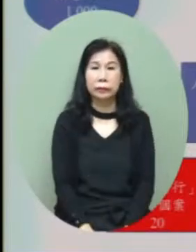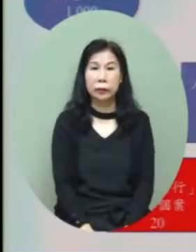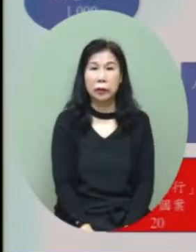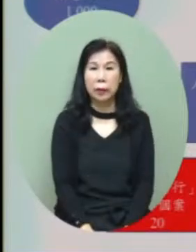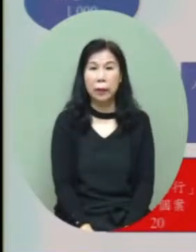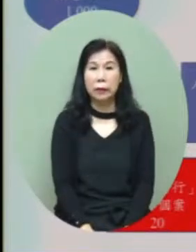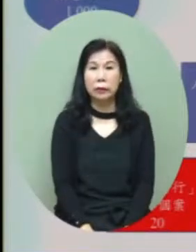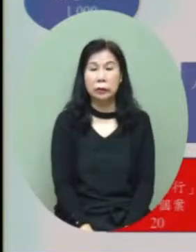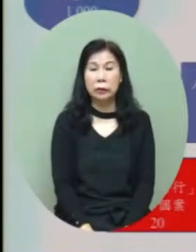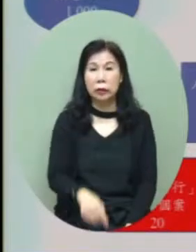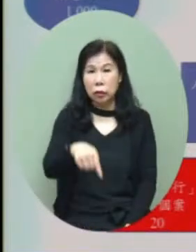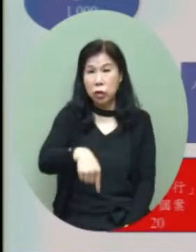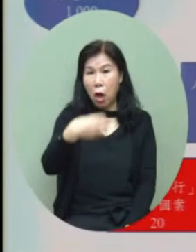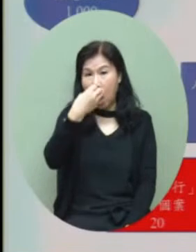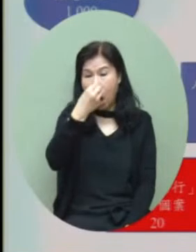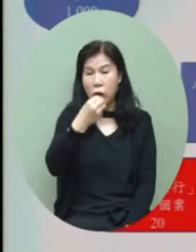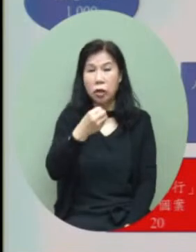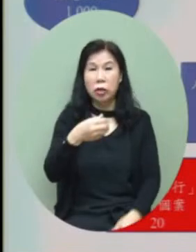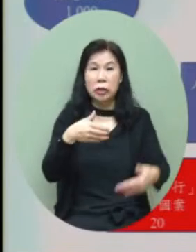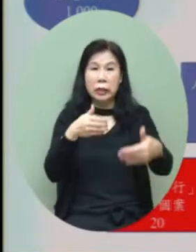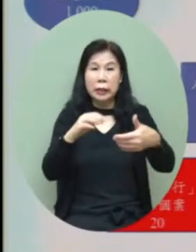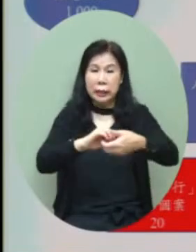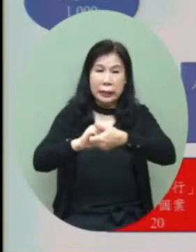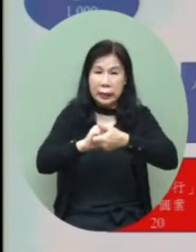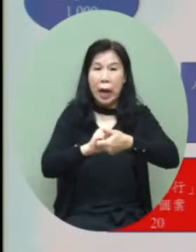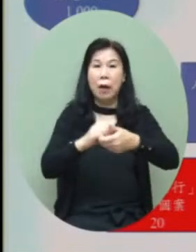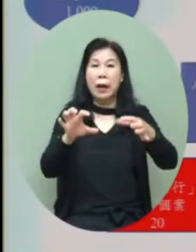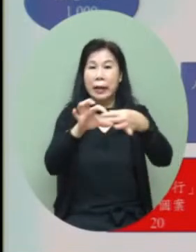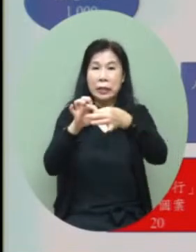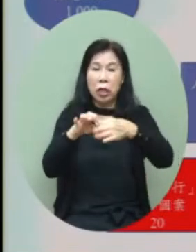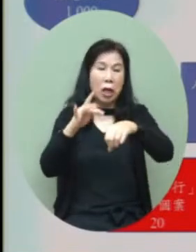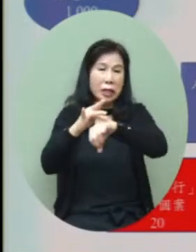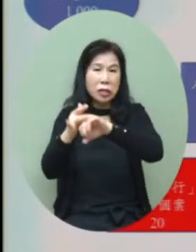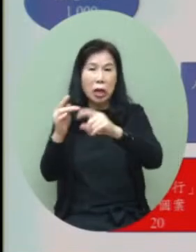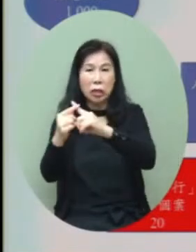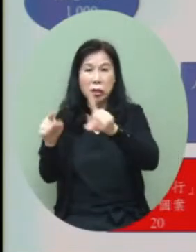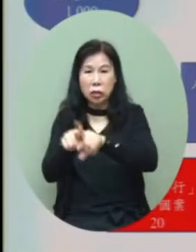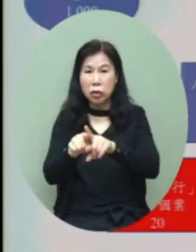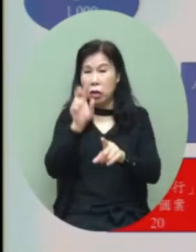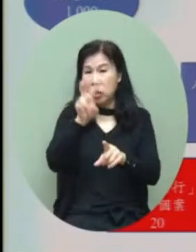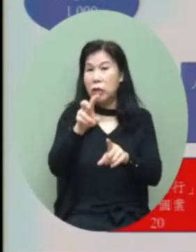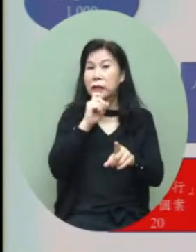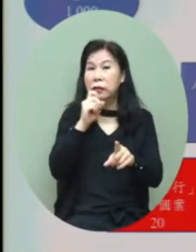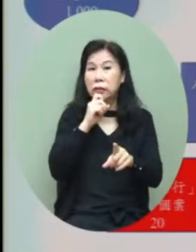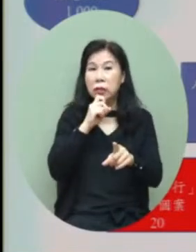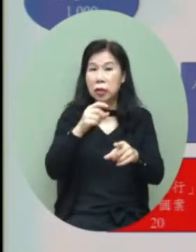This risk level is comparable to the situation locally.